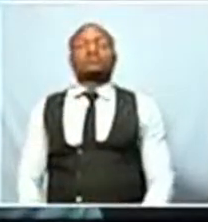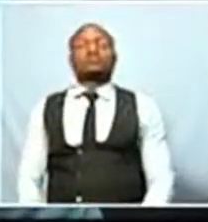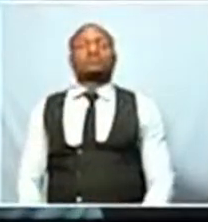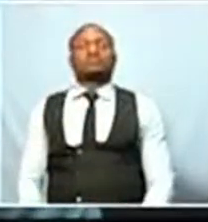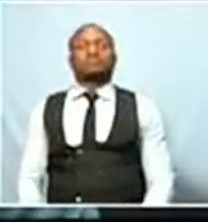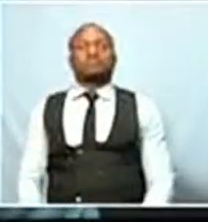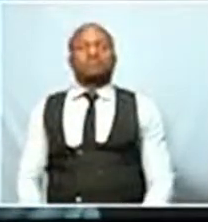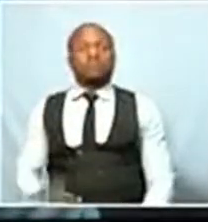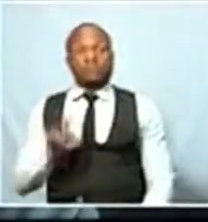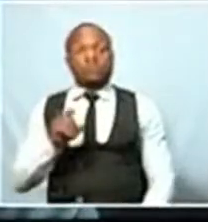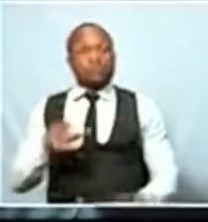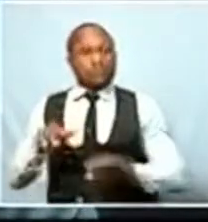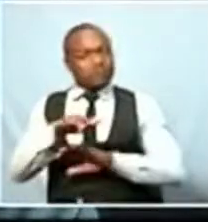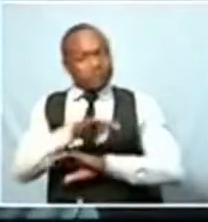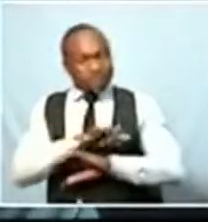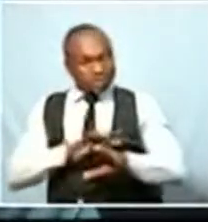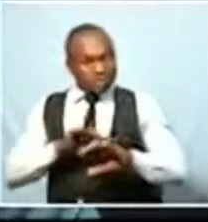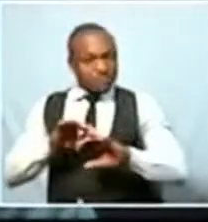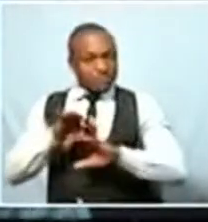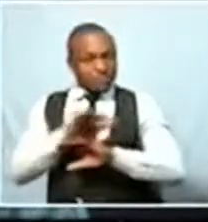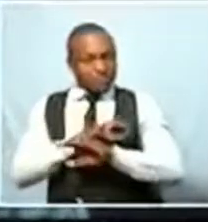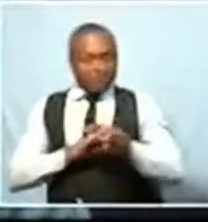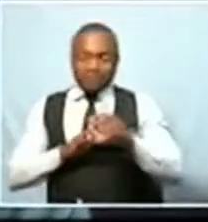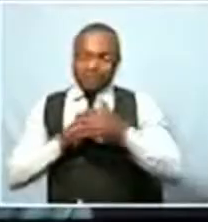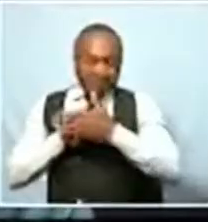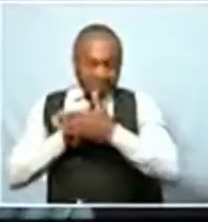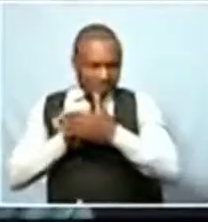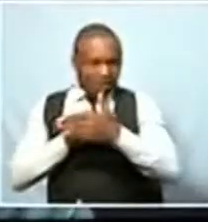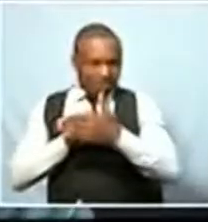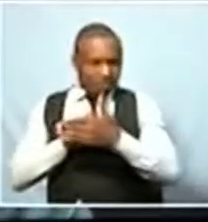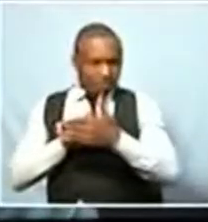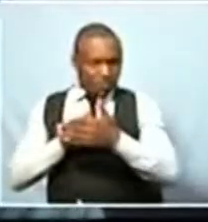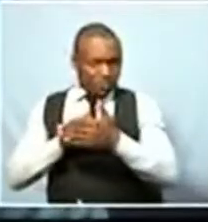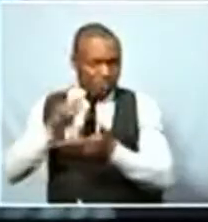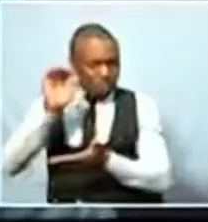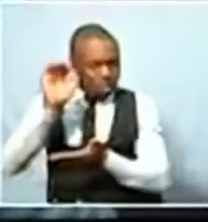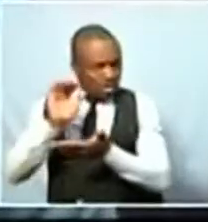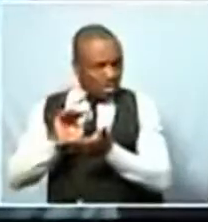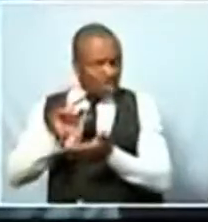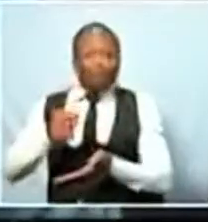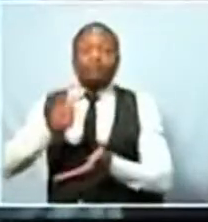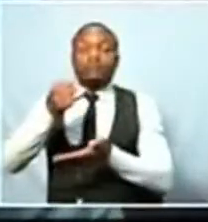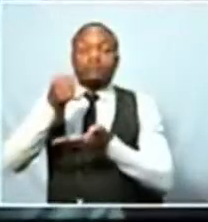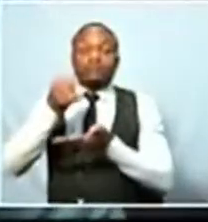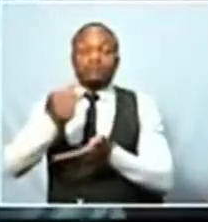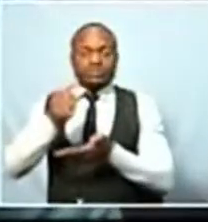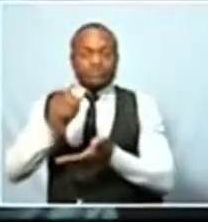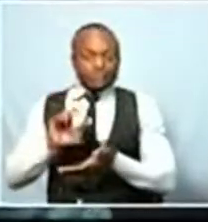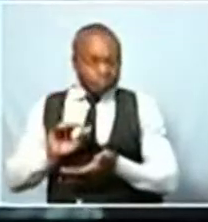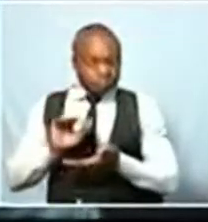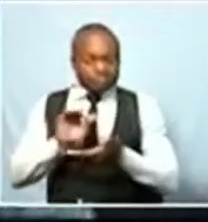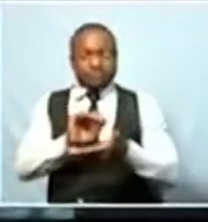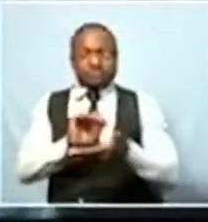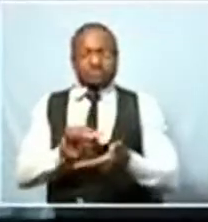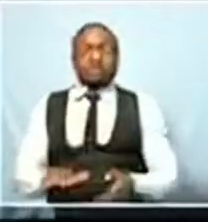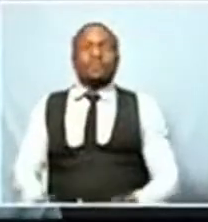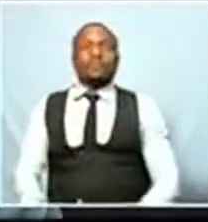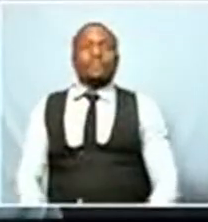you are overstretched by the reduction in the budget allocation,